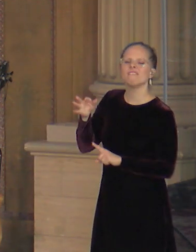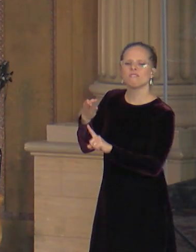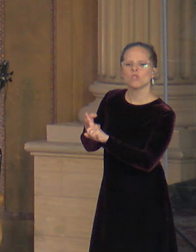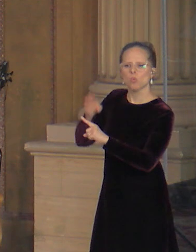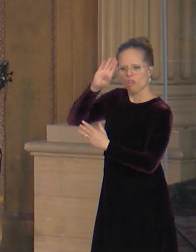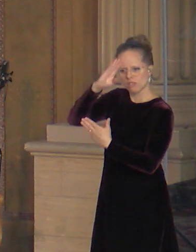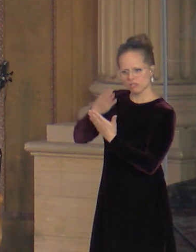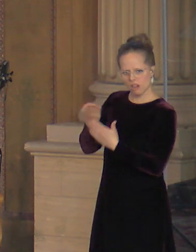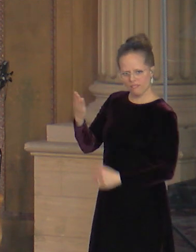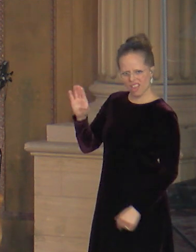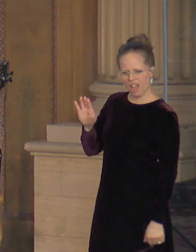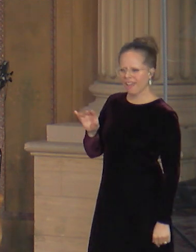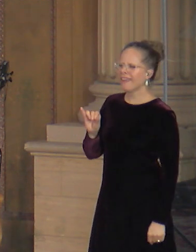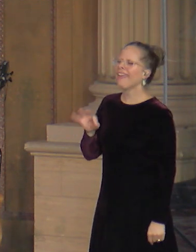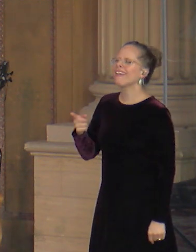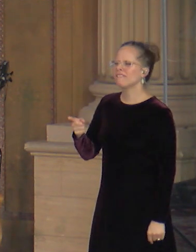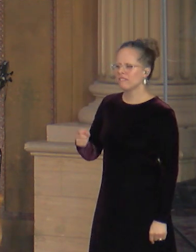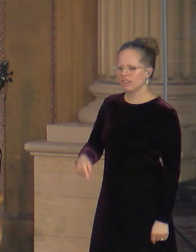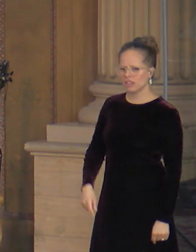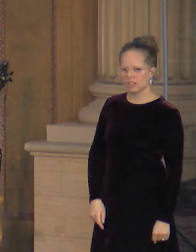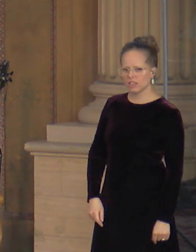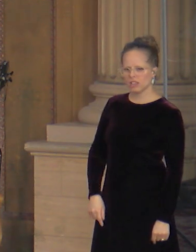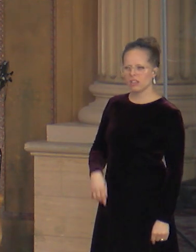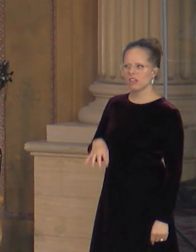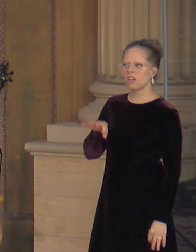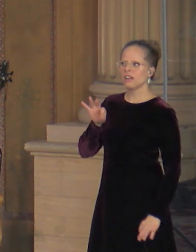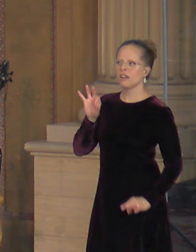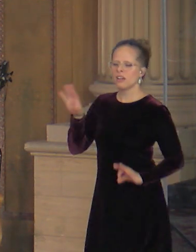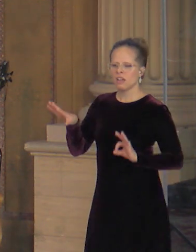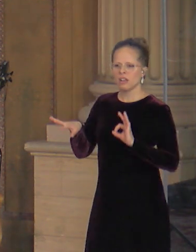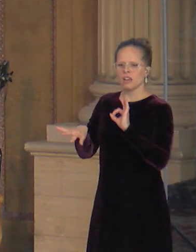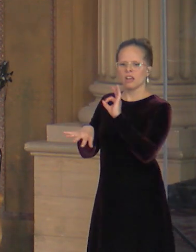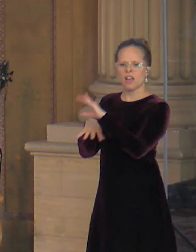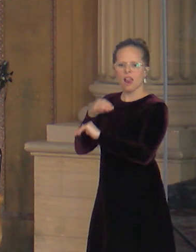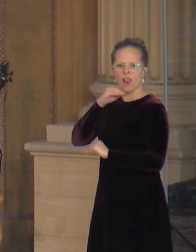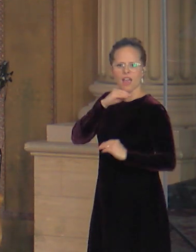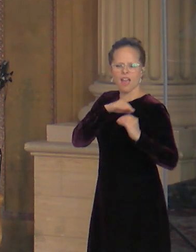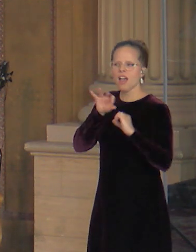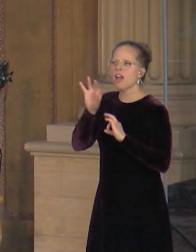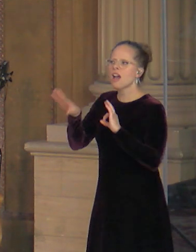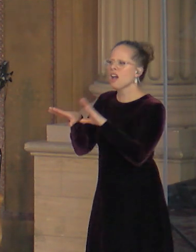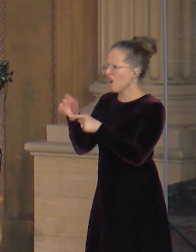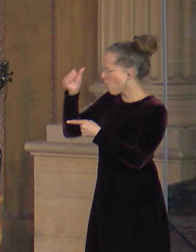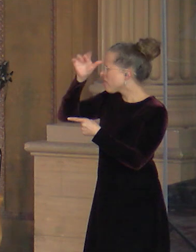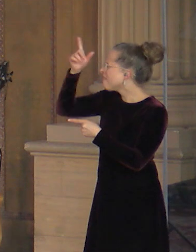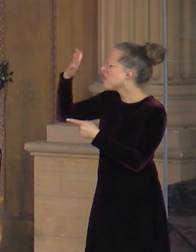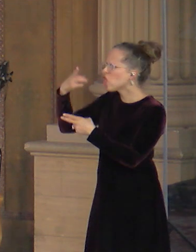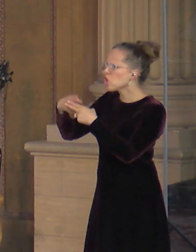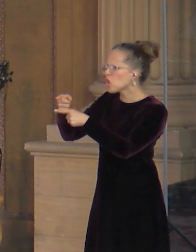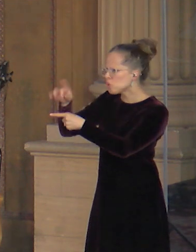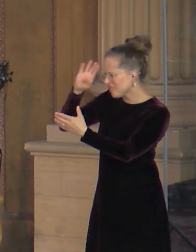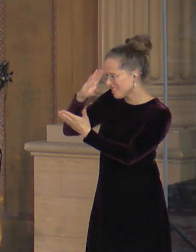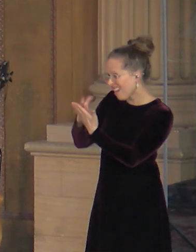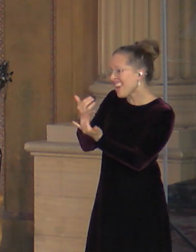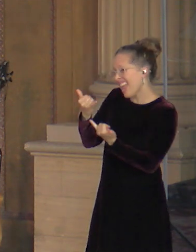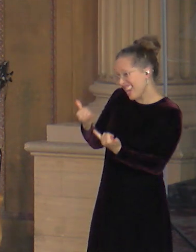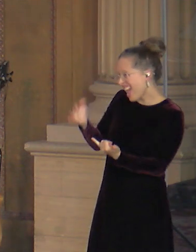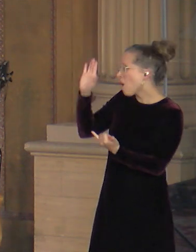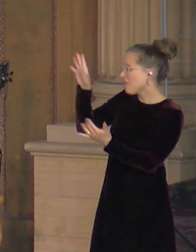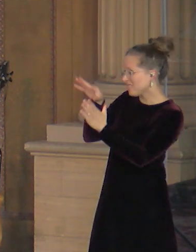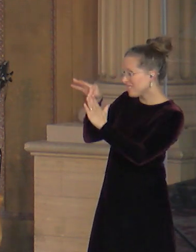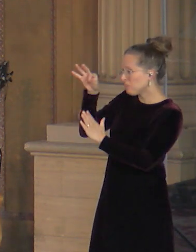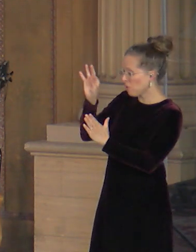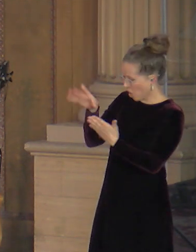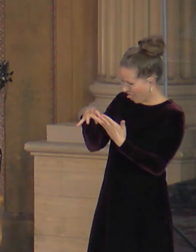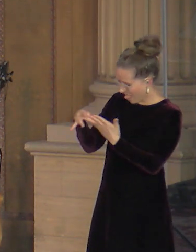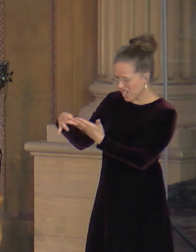and so you can imagine the things that he's whispering in Jesus's ear the father calls you his son but now he has his spirit lead you out to the